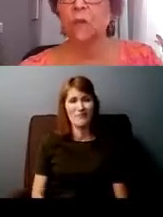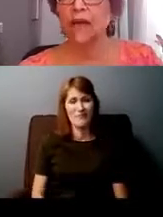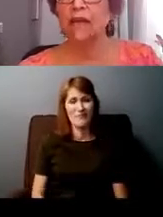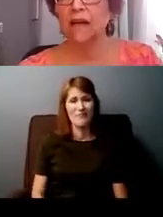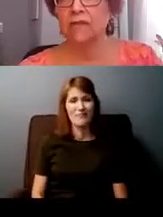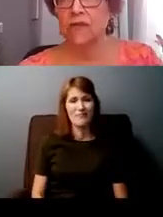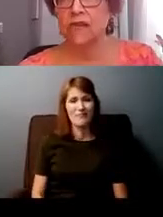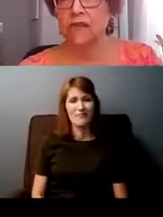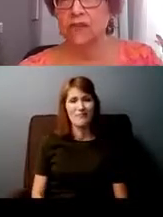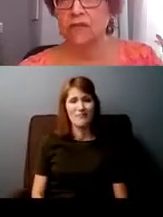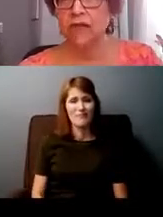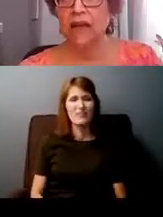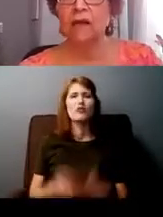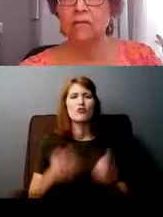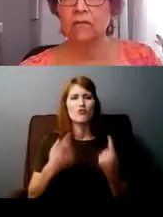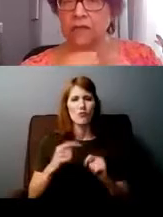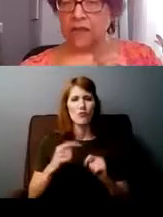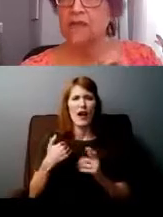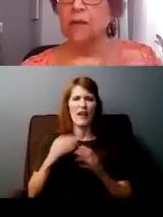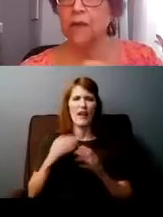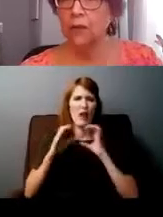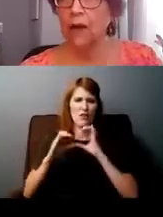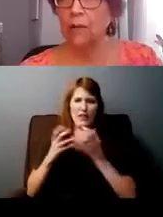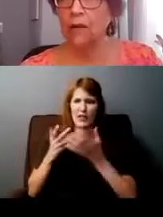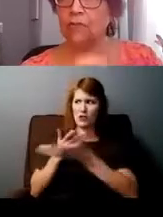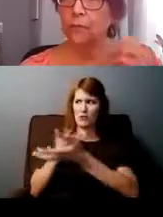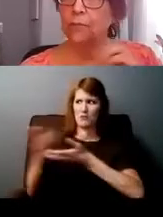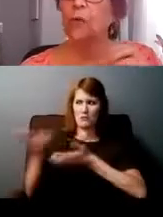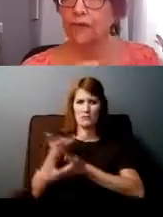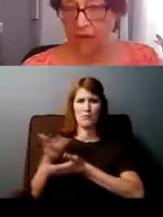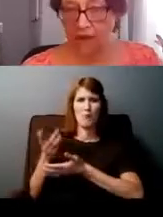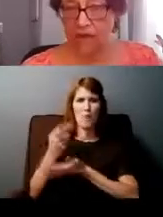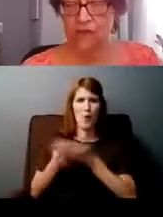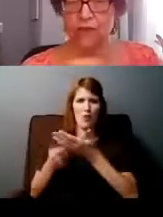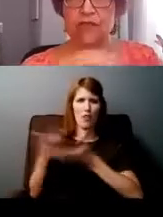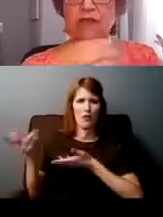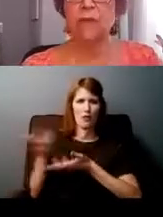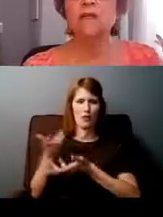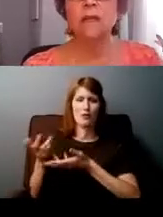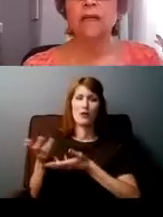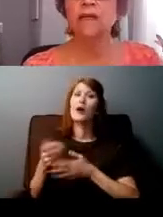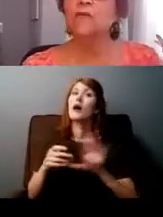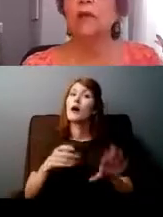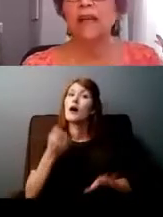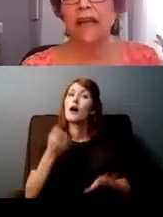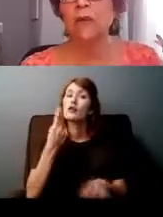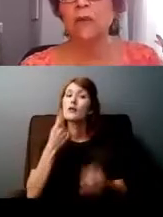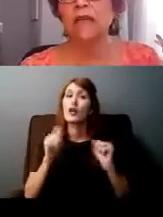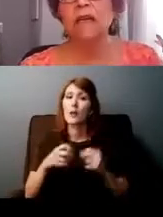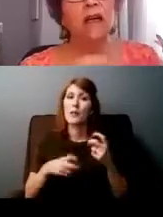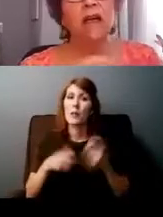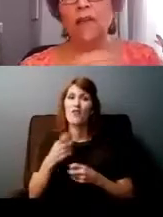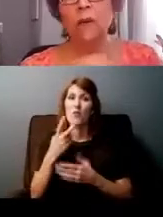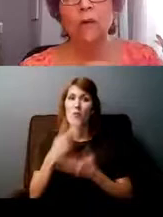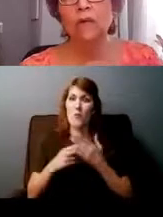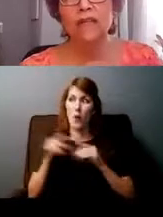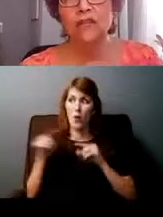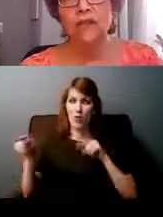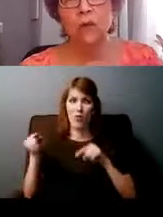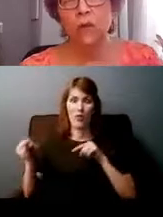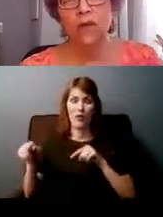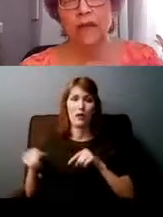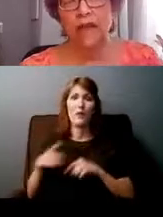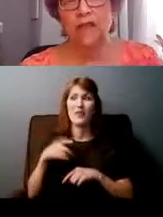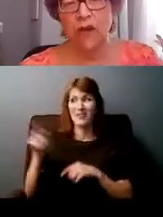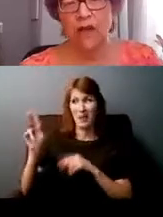it a two-way conversation. Now, this can be a problem from both ends. You're dealing with somebody who's really angry, and they won't let you